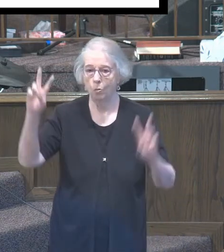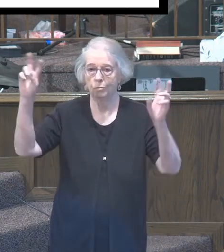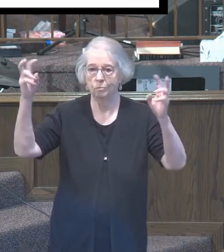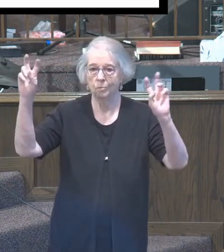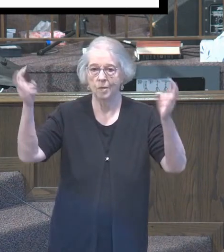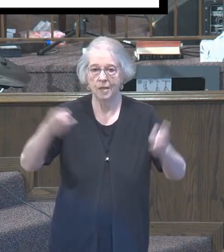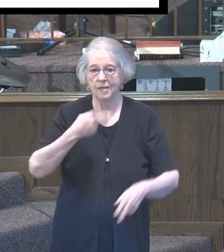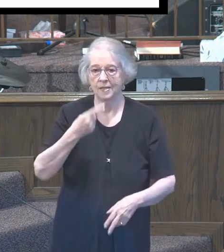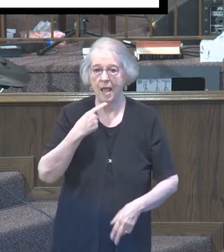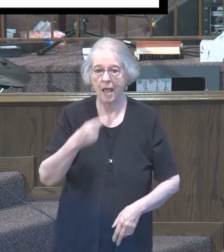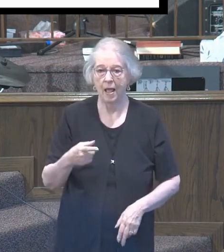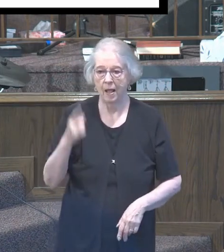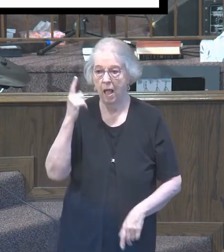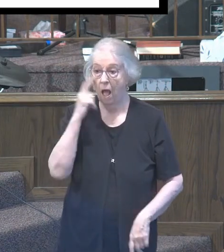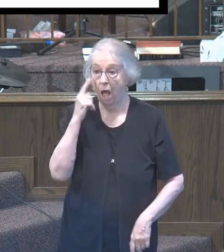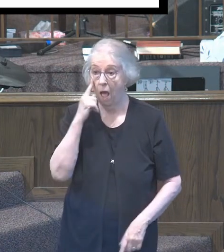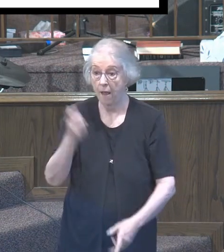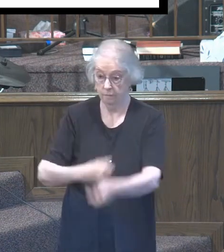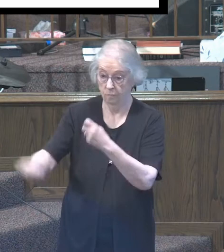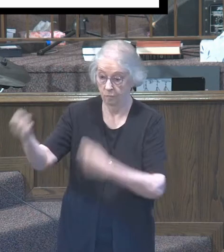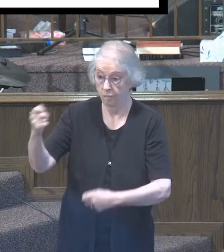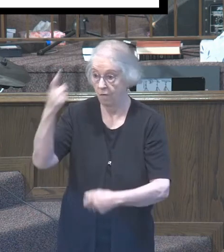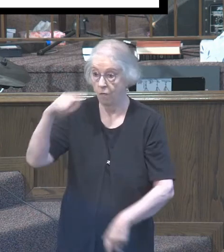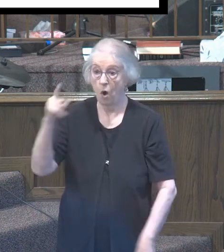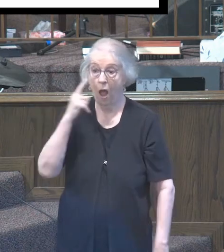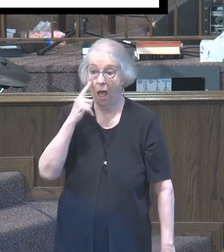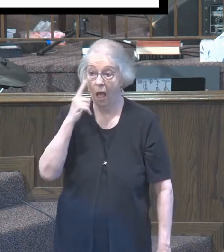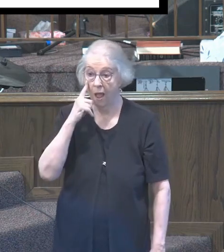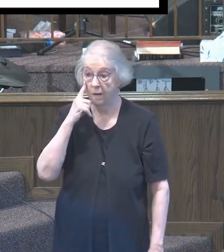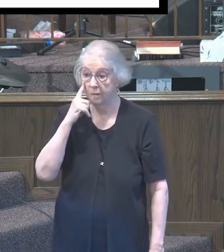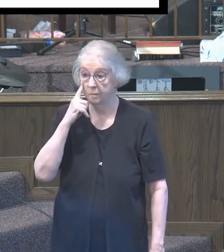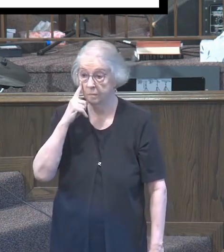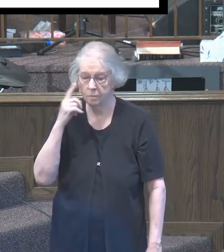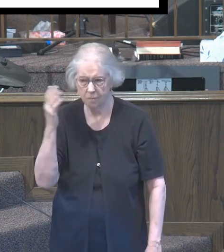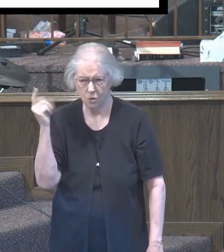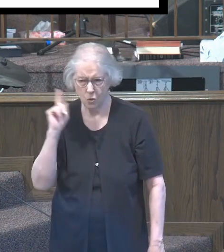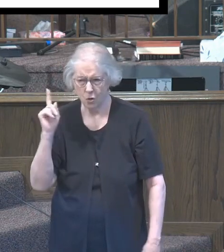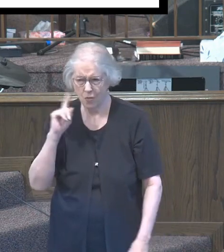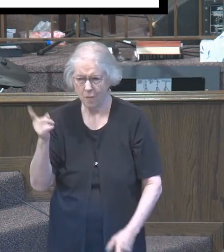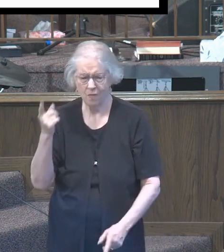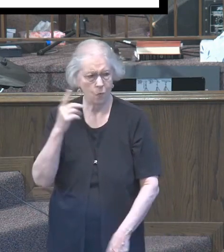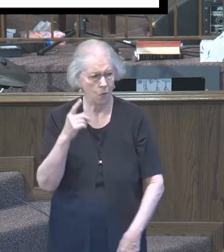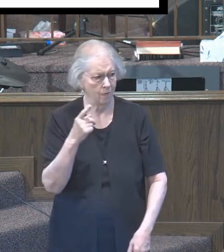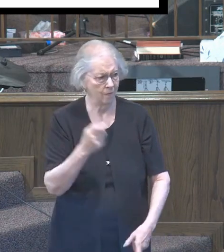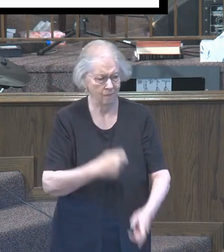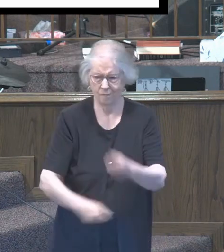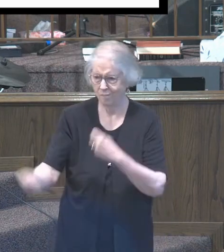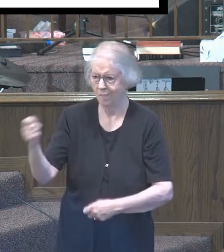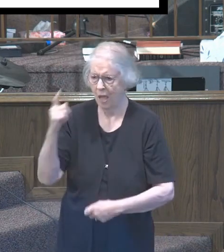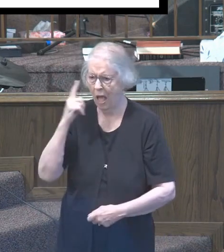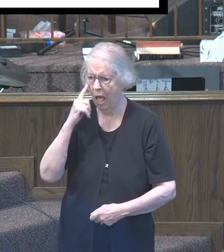Eye for eye, tooth for tooth. Is that getting us anywhere? Here's what I